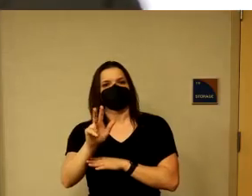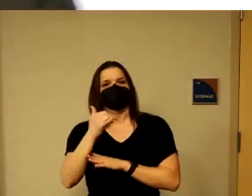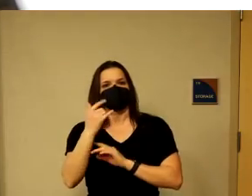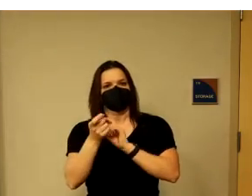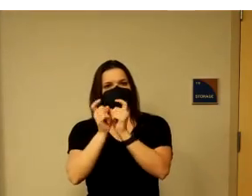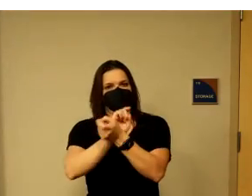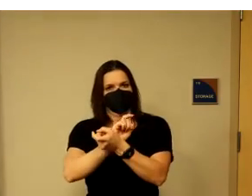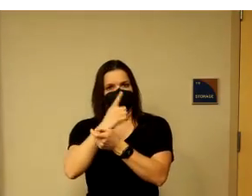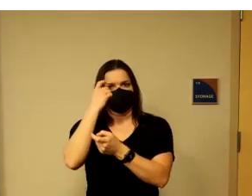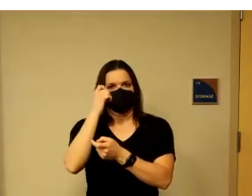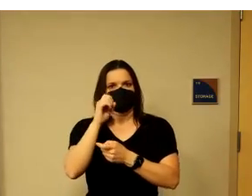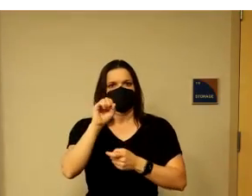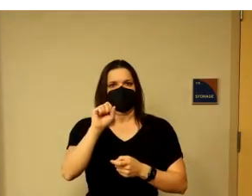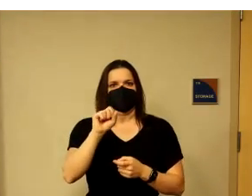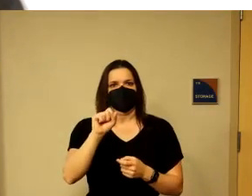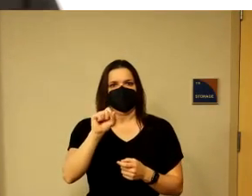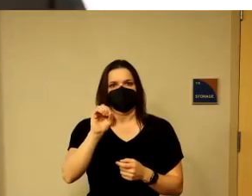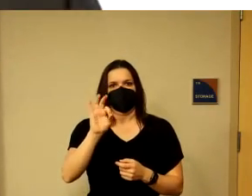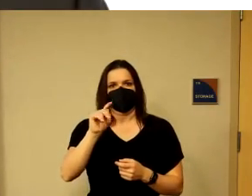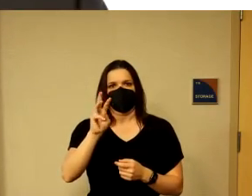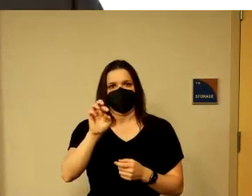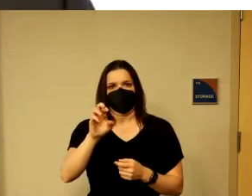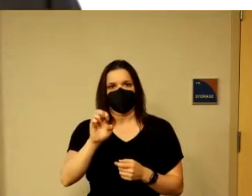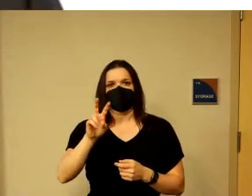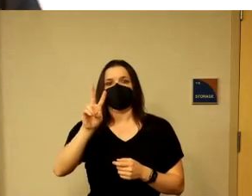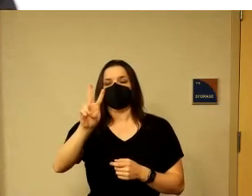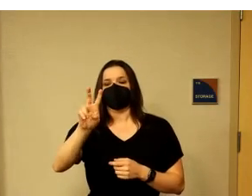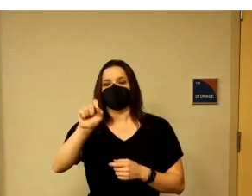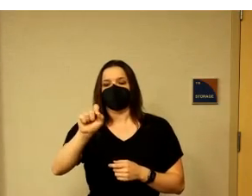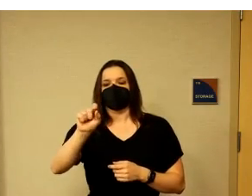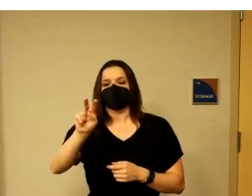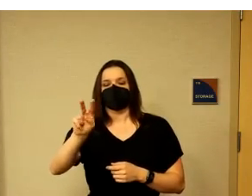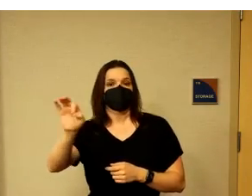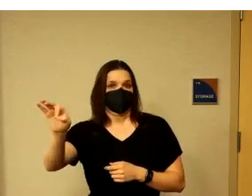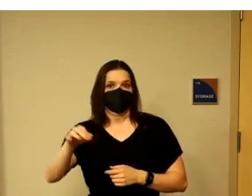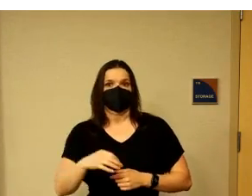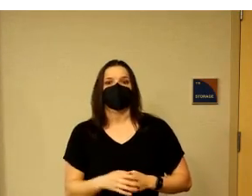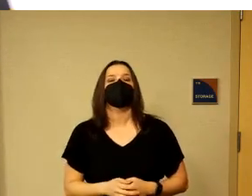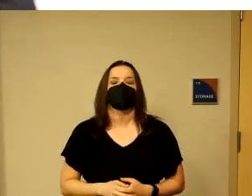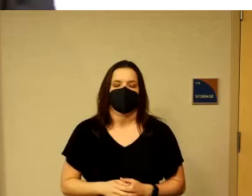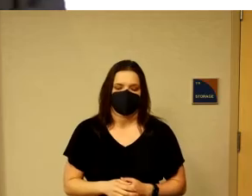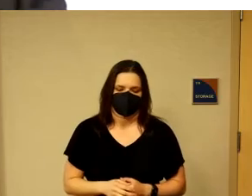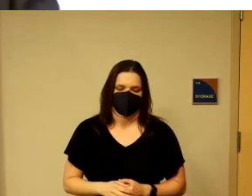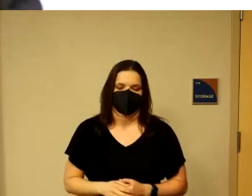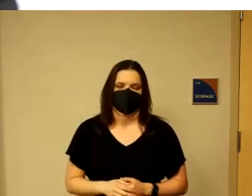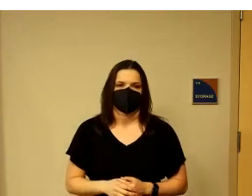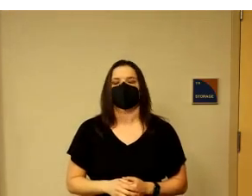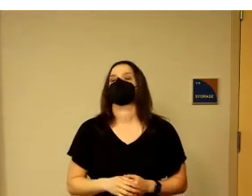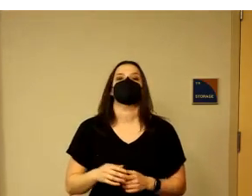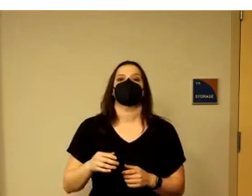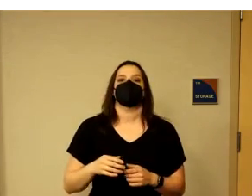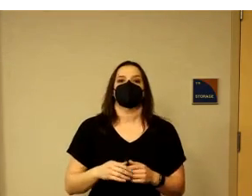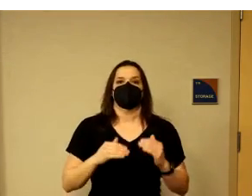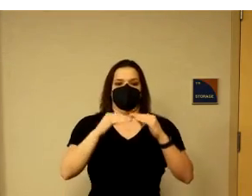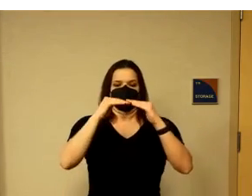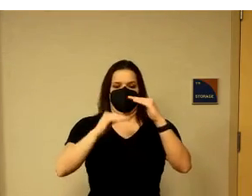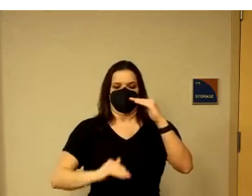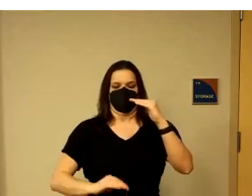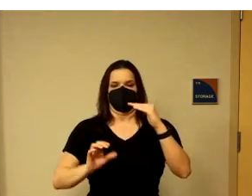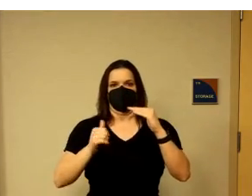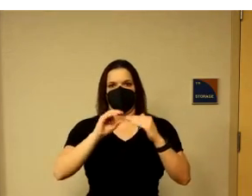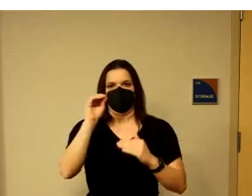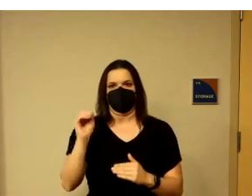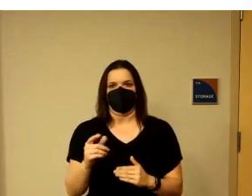has been changed because of the software malfunction to 2.29. Yeah, so it's way under the 10% that